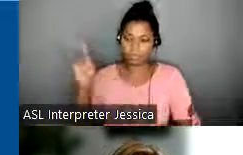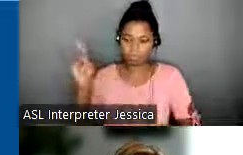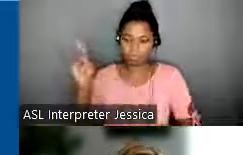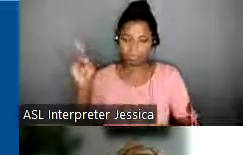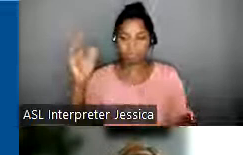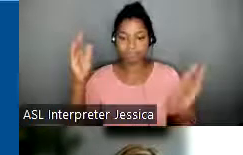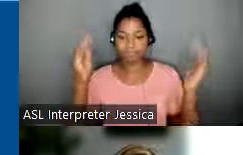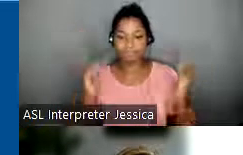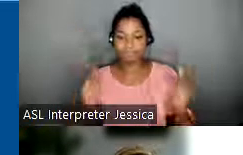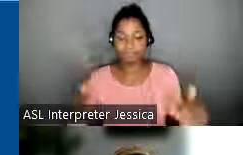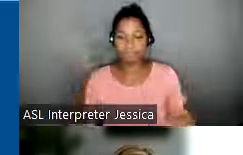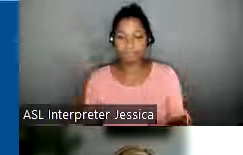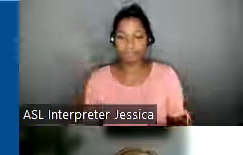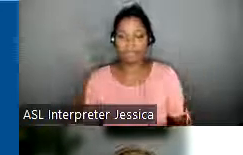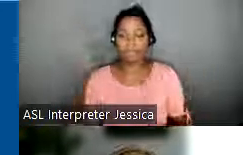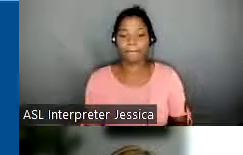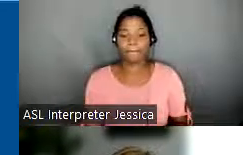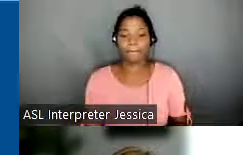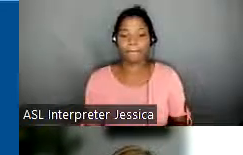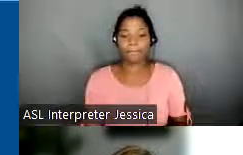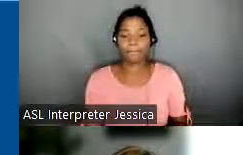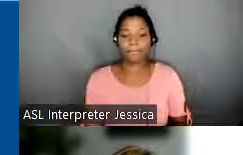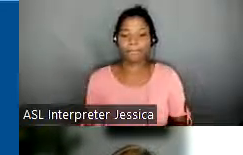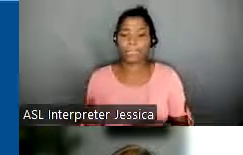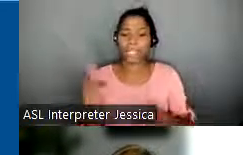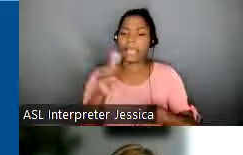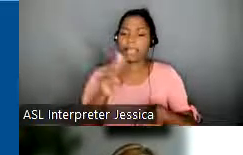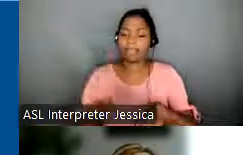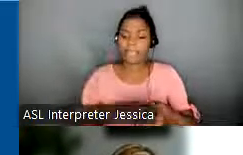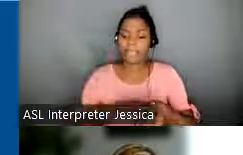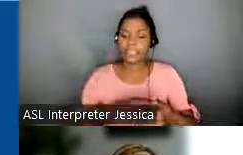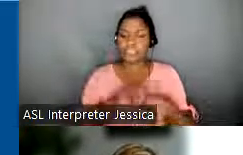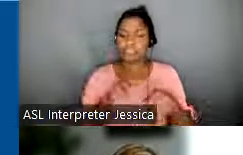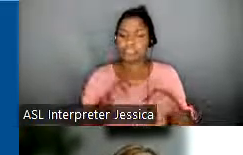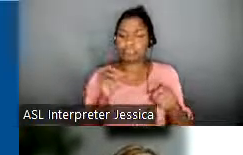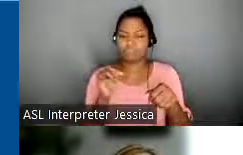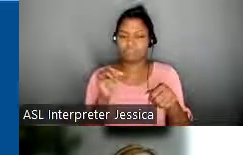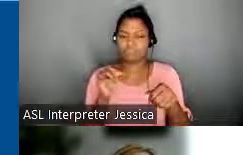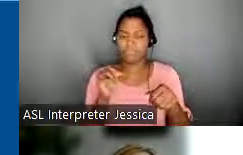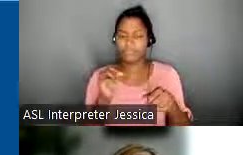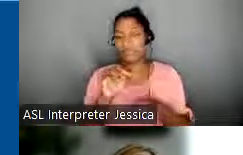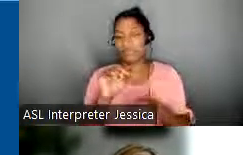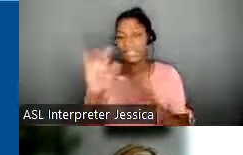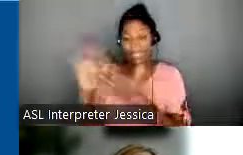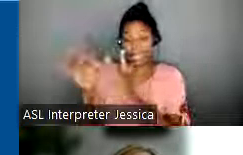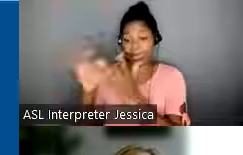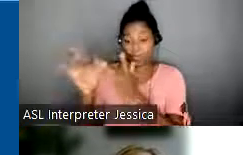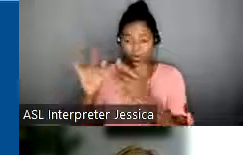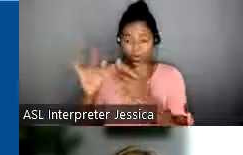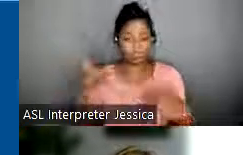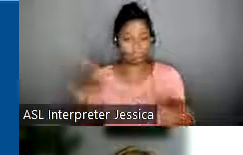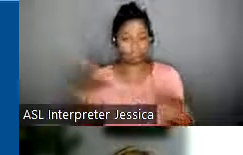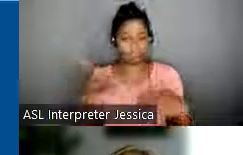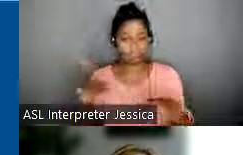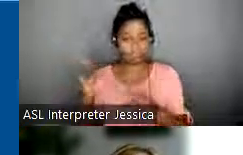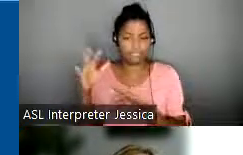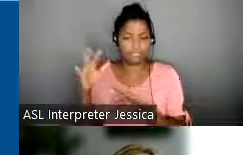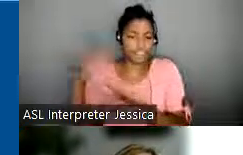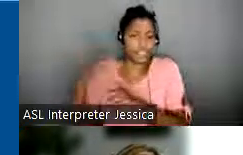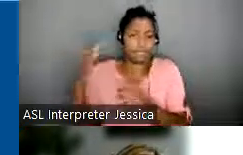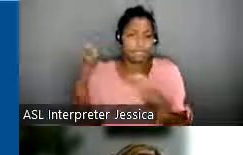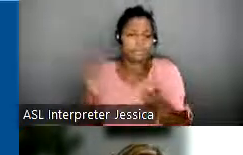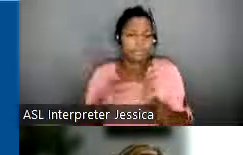a deeper dive on what I mean by the nationwide network of champions. As a network champion, you are a part of a group of passionate leaders